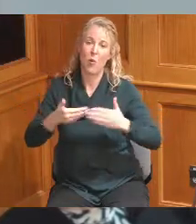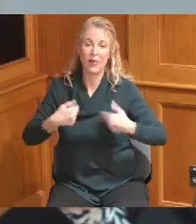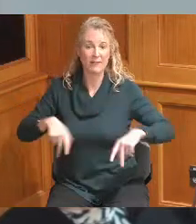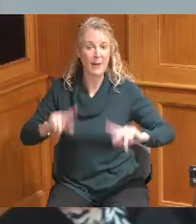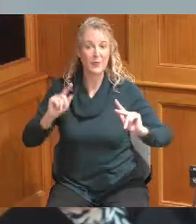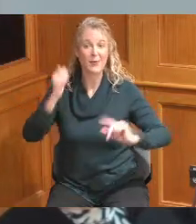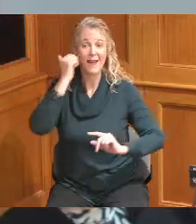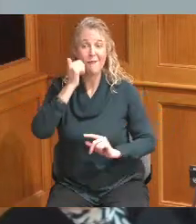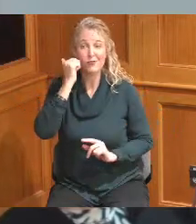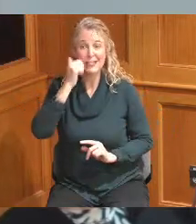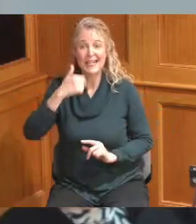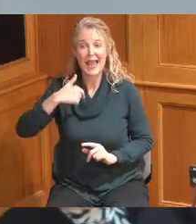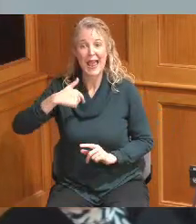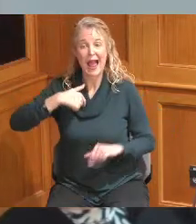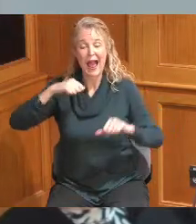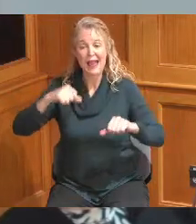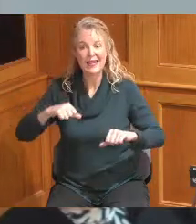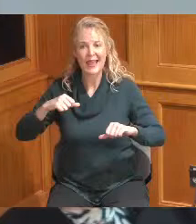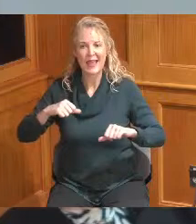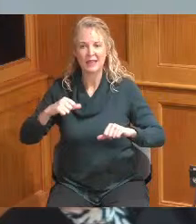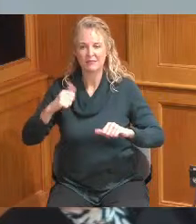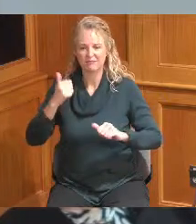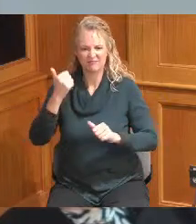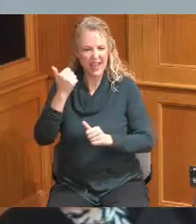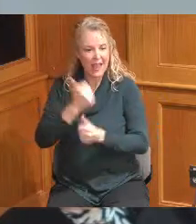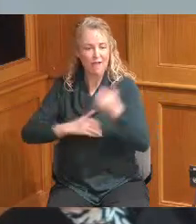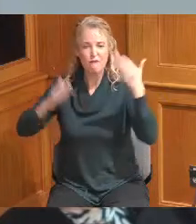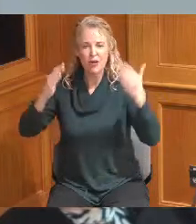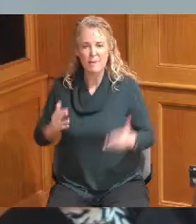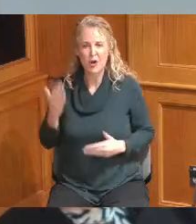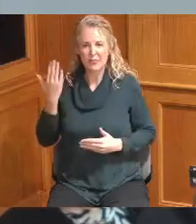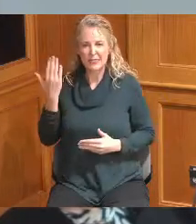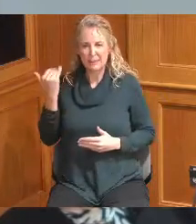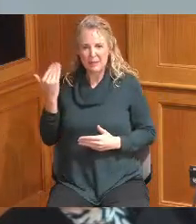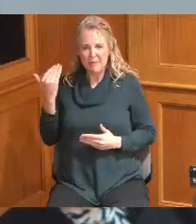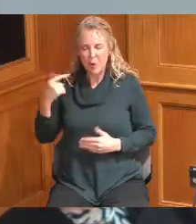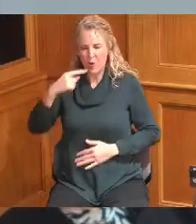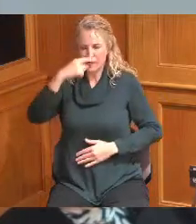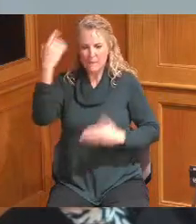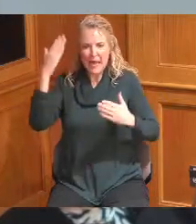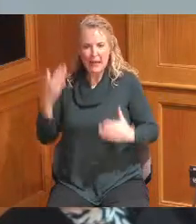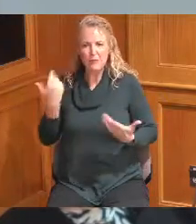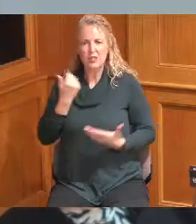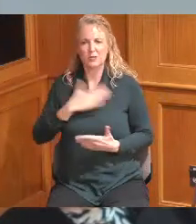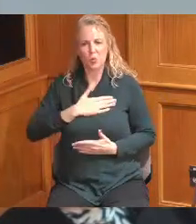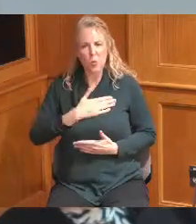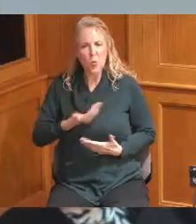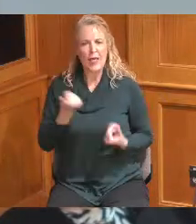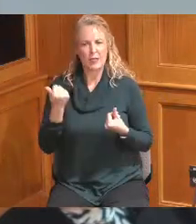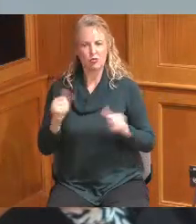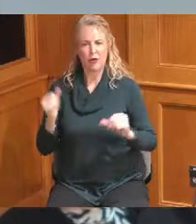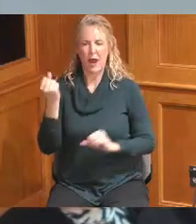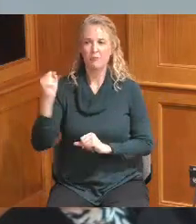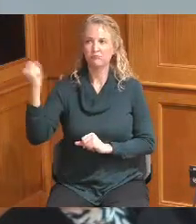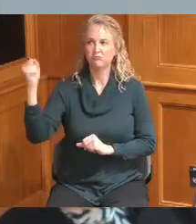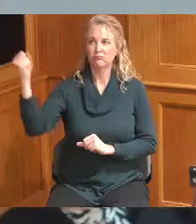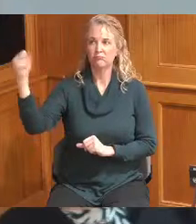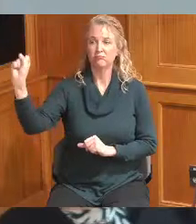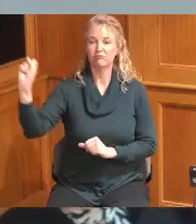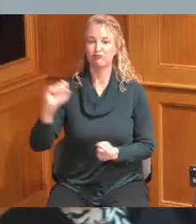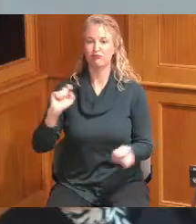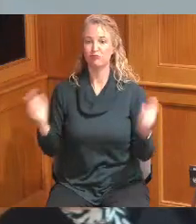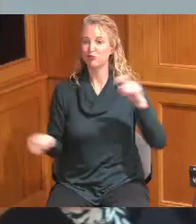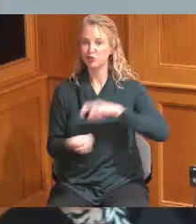every day to stand on the shoulders of every revolutionary Black person who came before me, who is creating change,